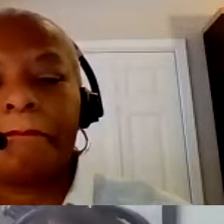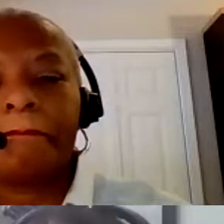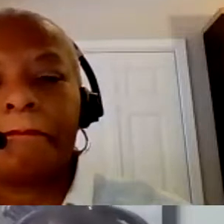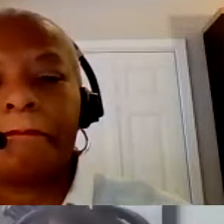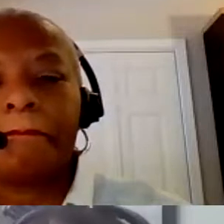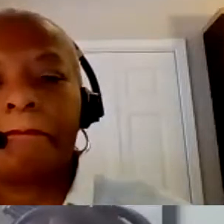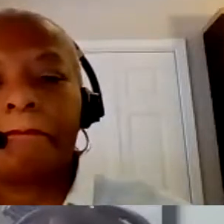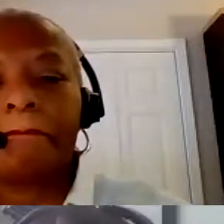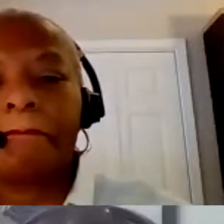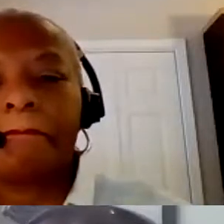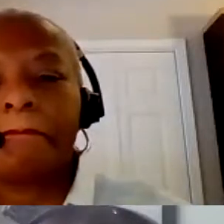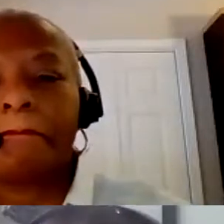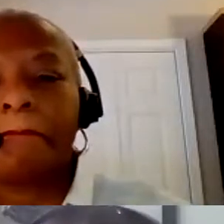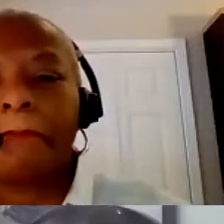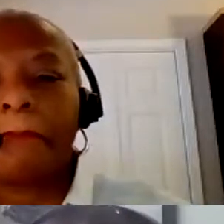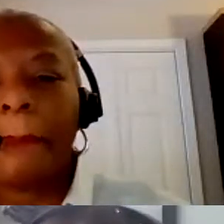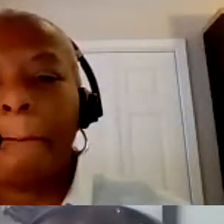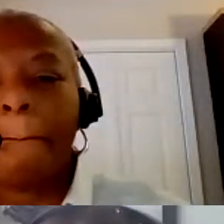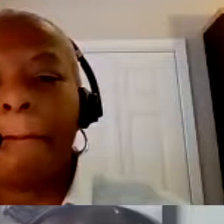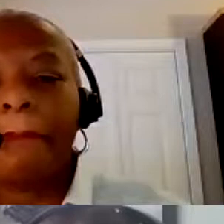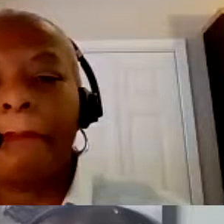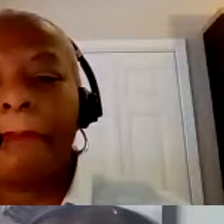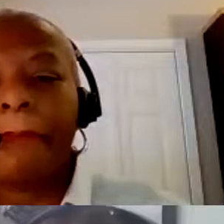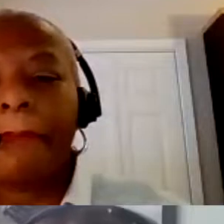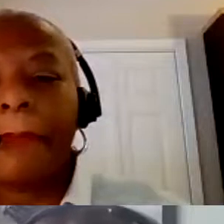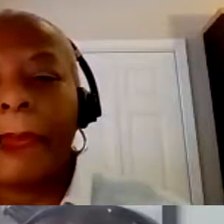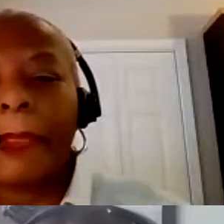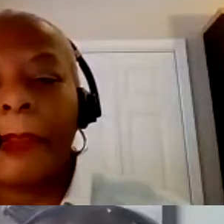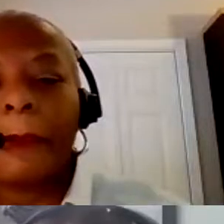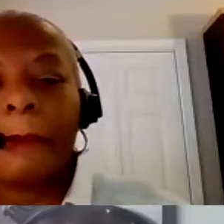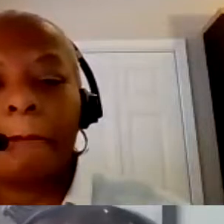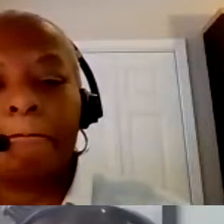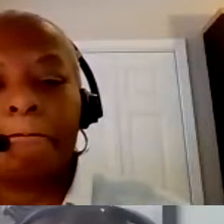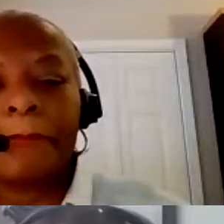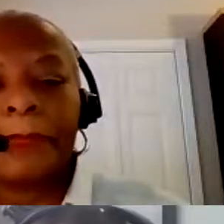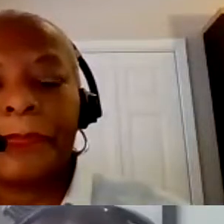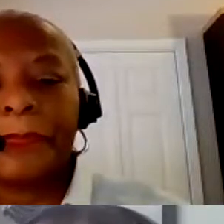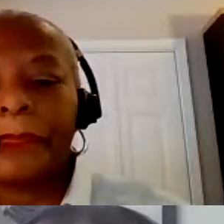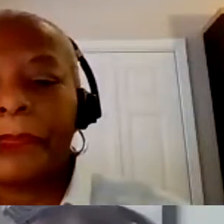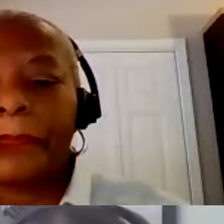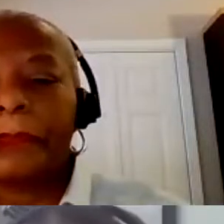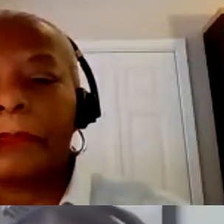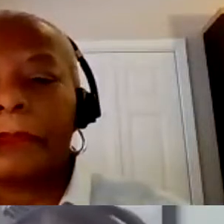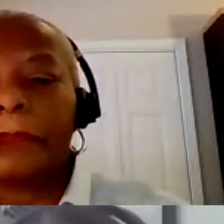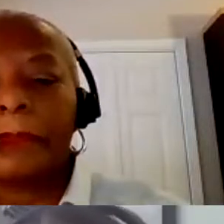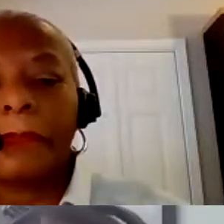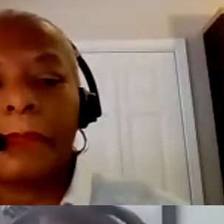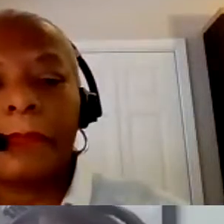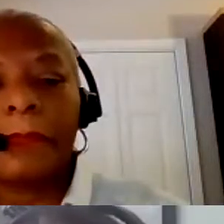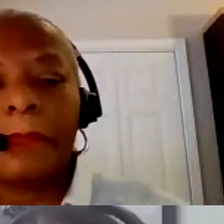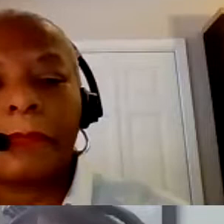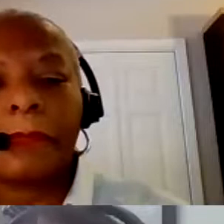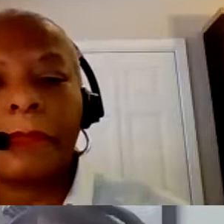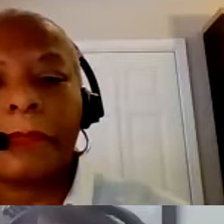with us so we can discuss some of these things and see how best, perhaps, because I don't know the exact way